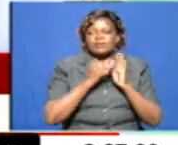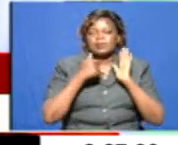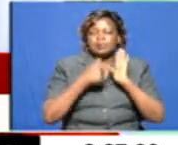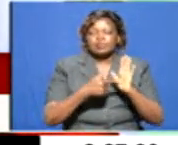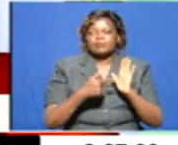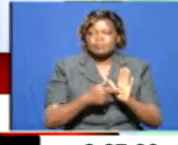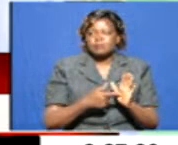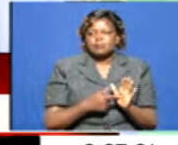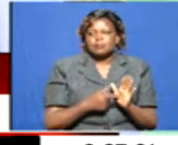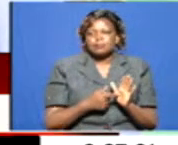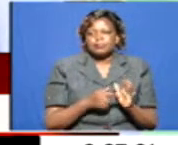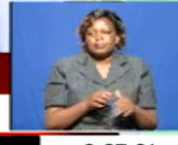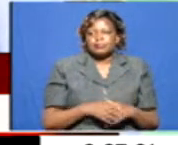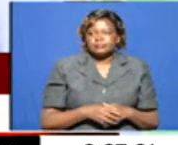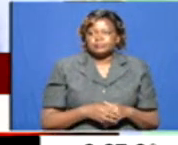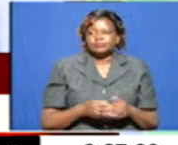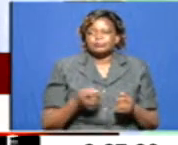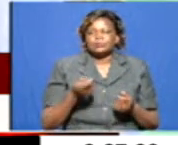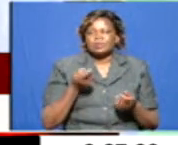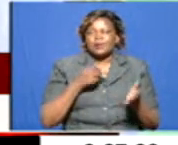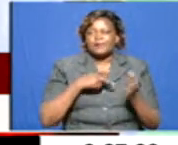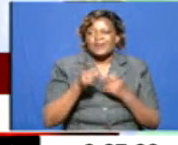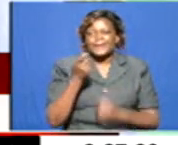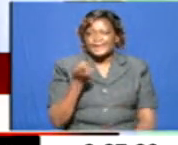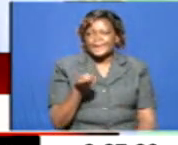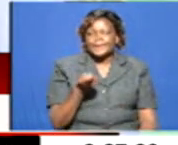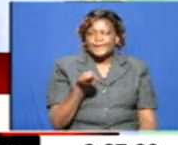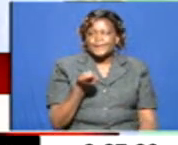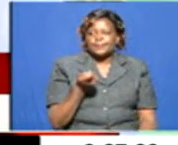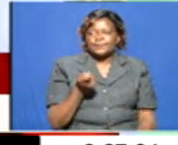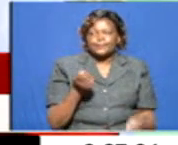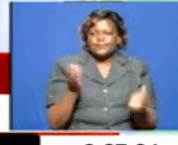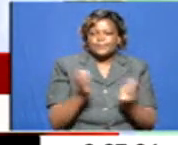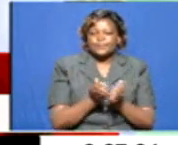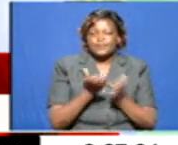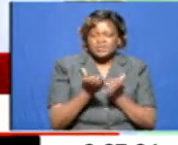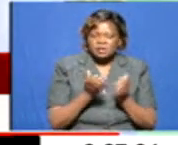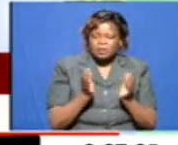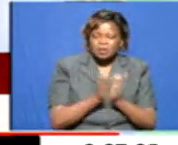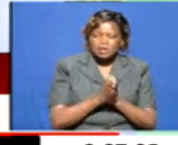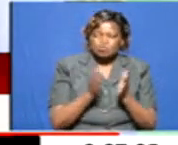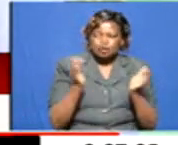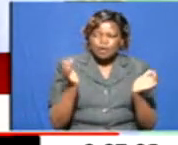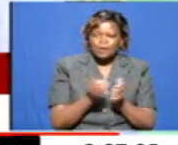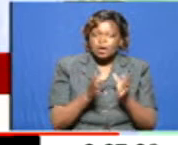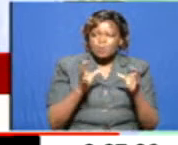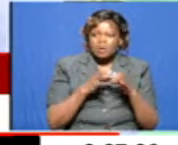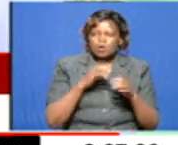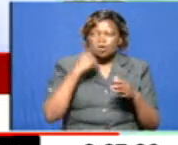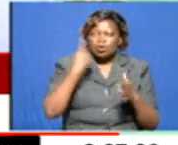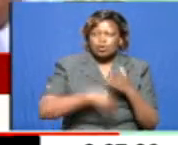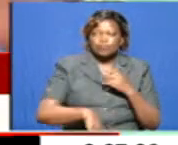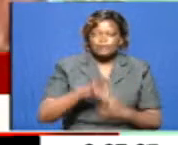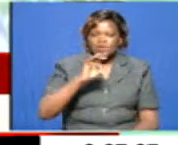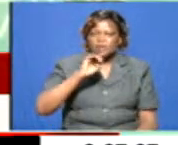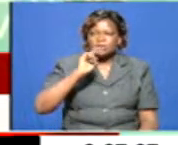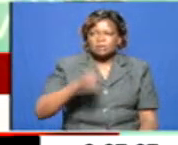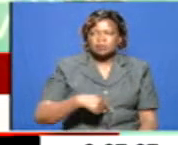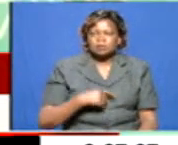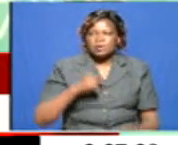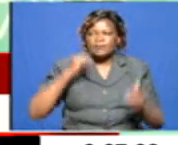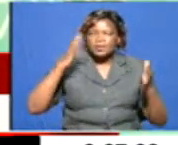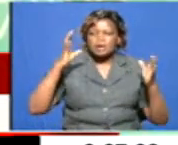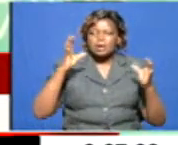is a small fee for SMEs. Small companies at a cost of 30,000. Bigger